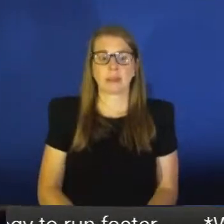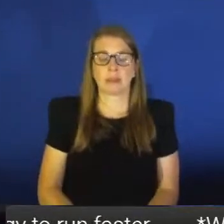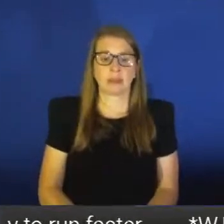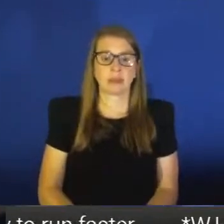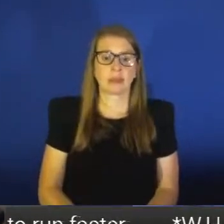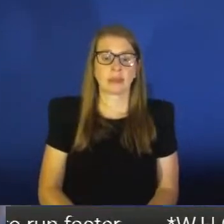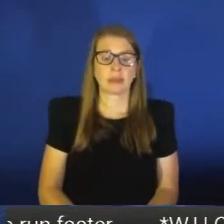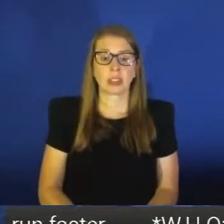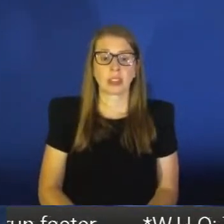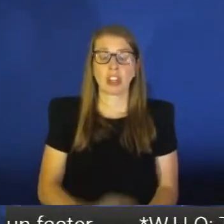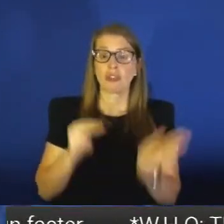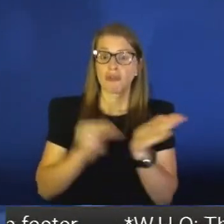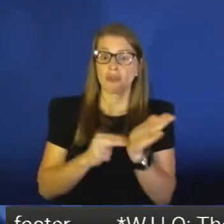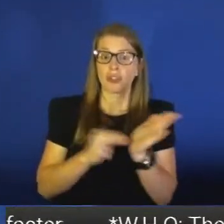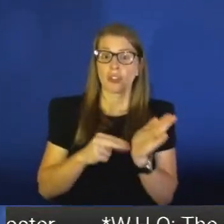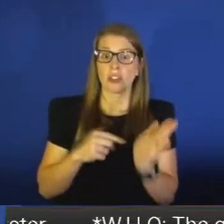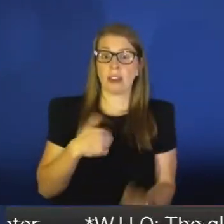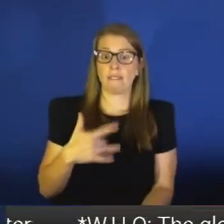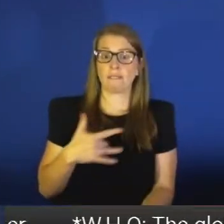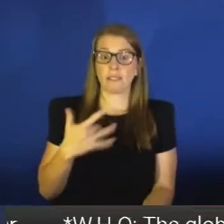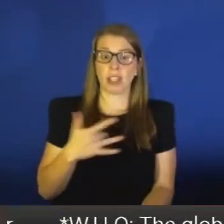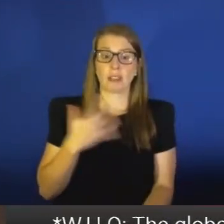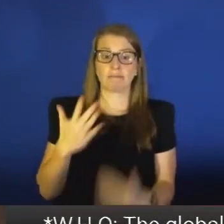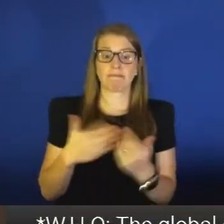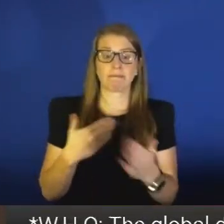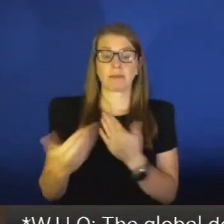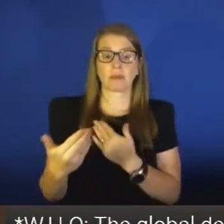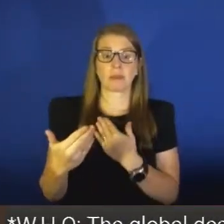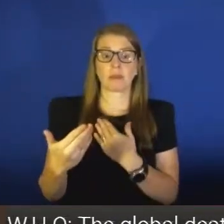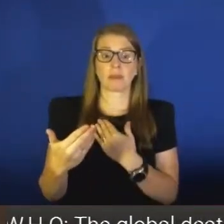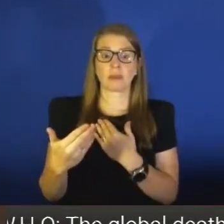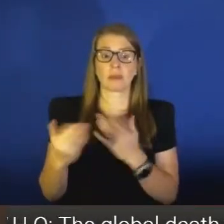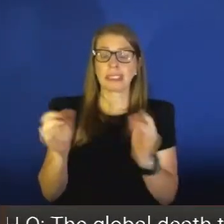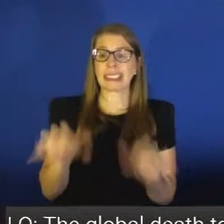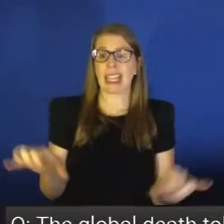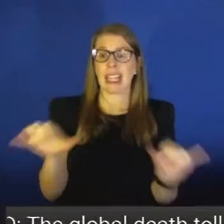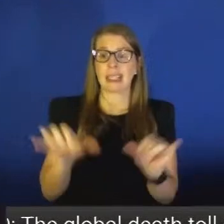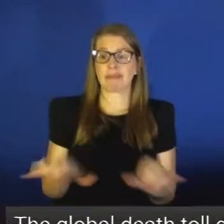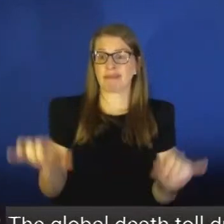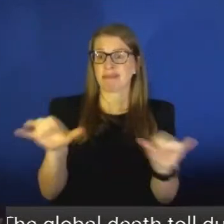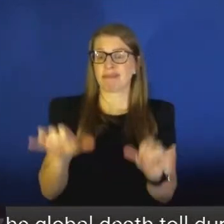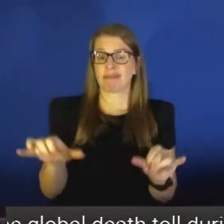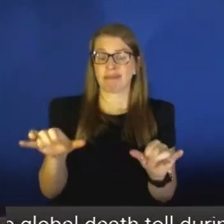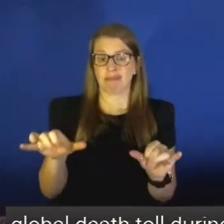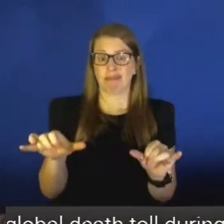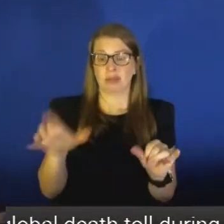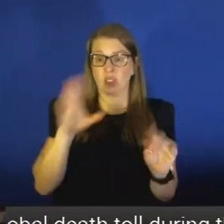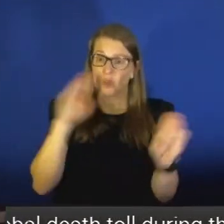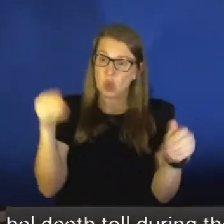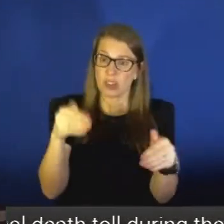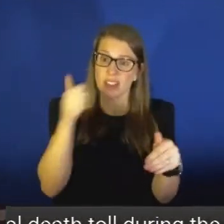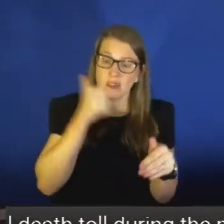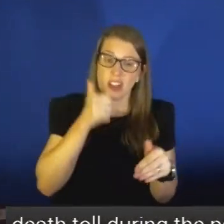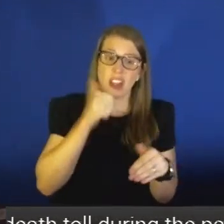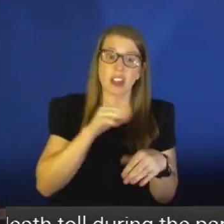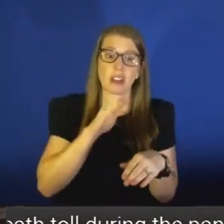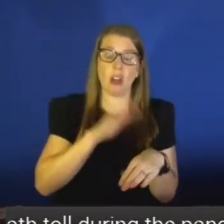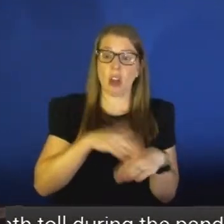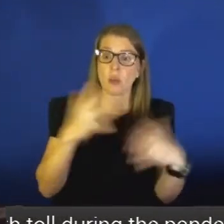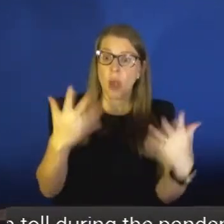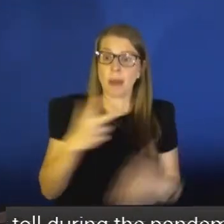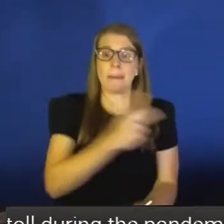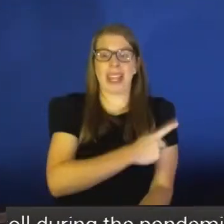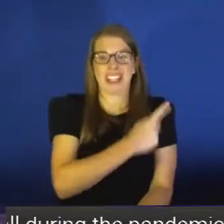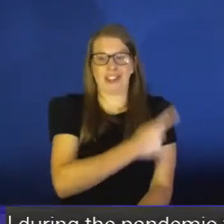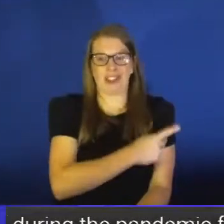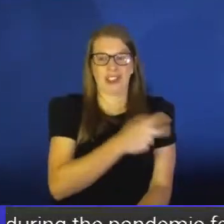nurses, I think despite all of those things, so many things have stayed the same. They are focused every single day on their patients. They want their patients